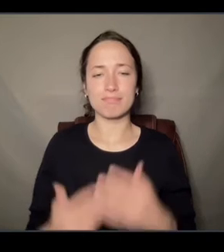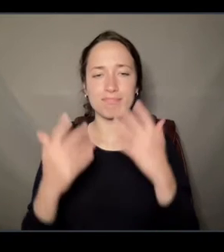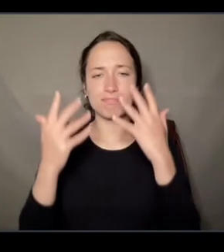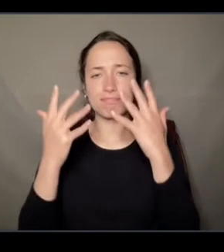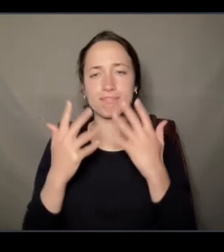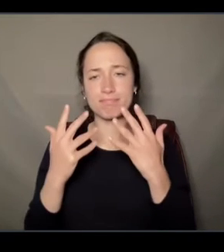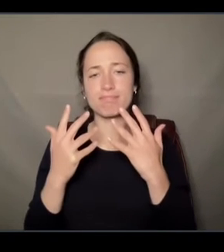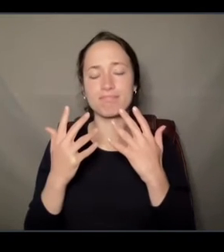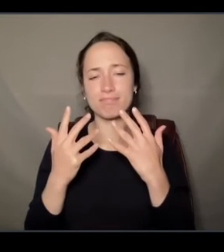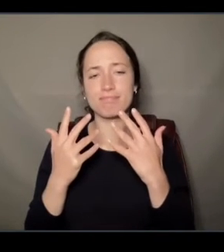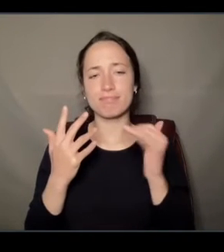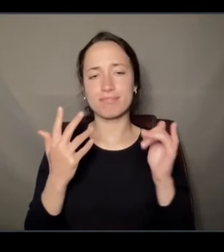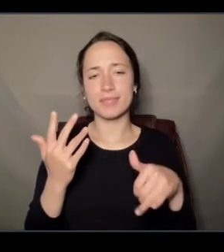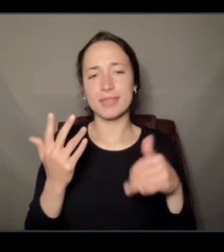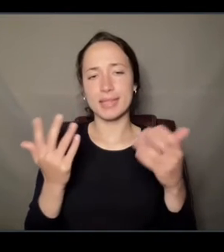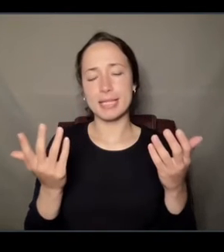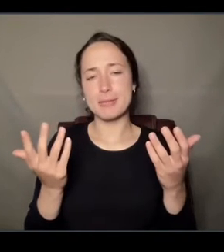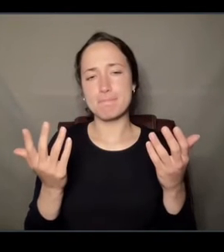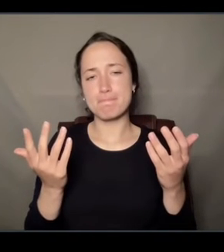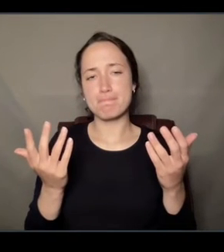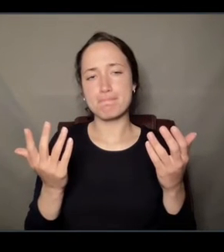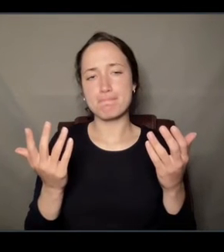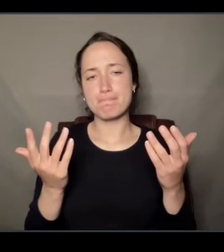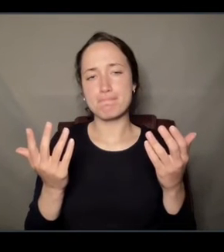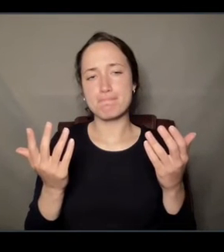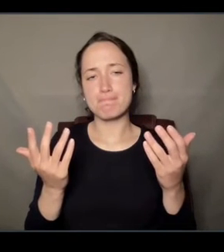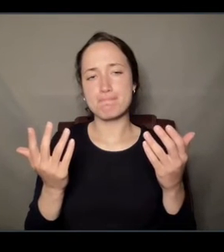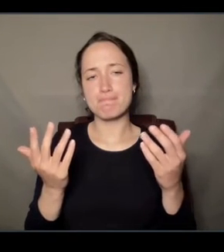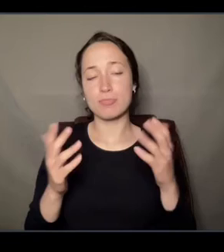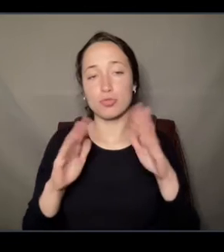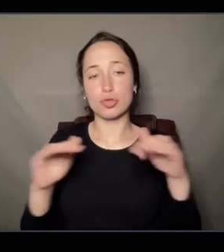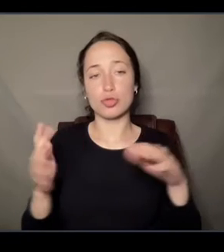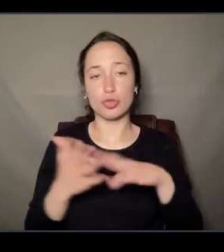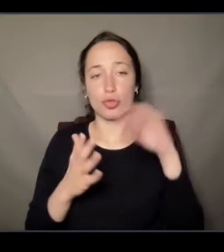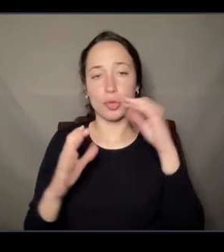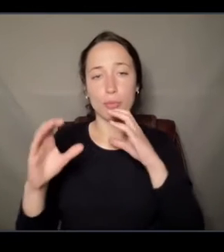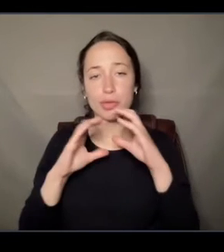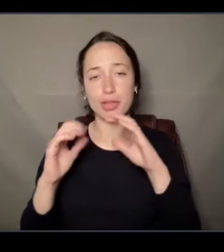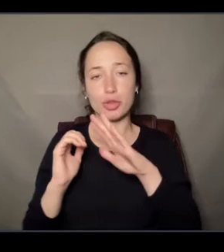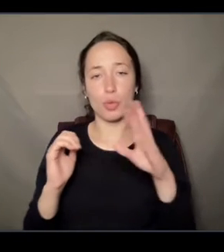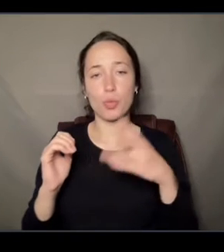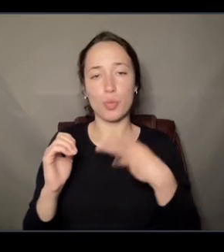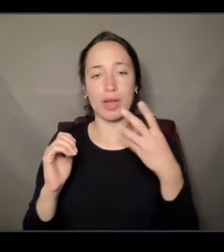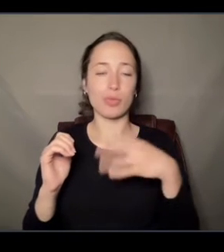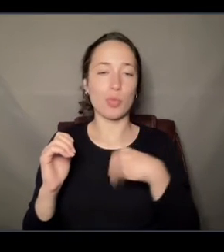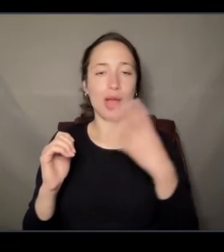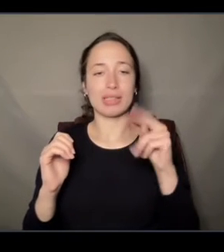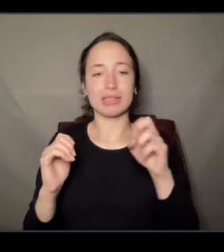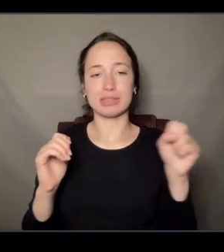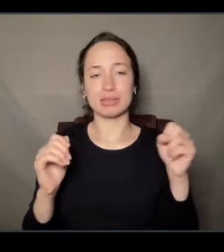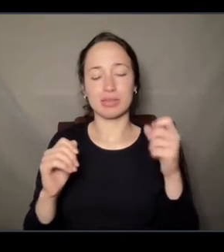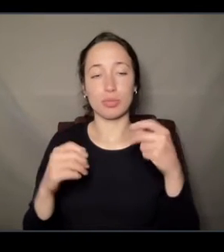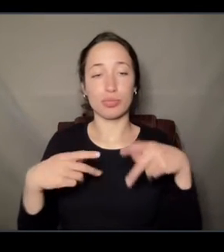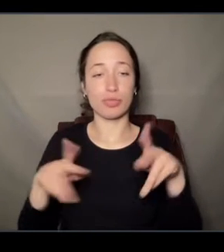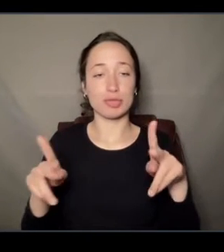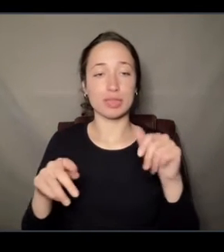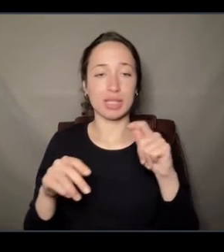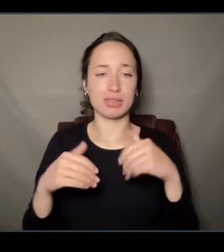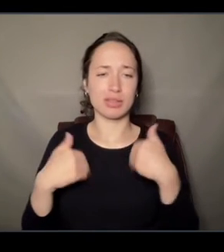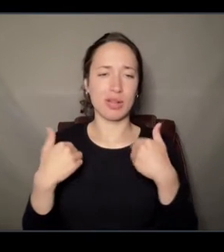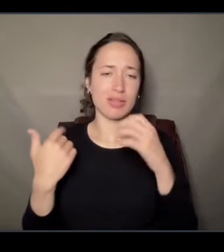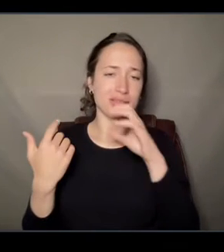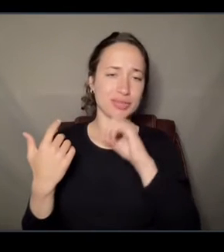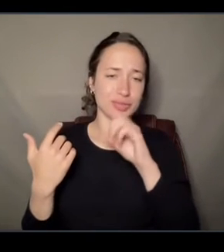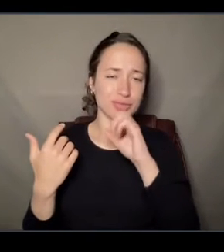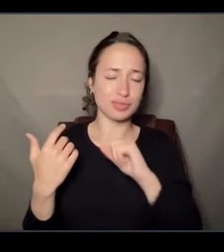It's so sad that children learn to communicate their whiteness or privilege at a very young